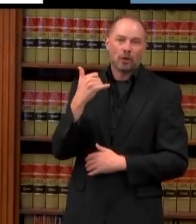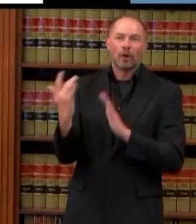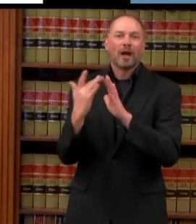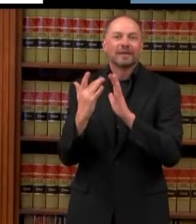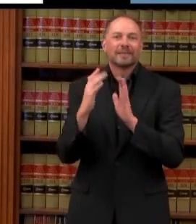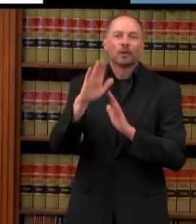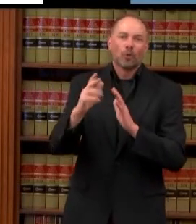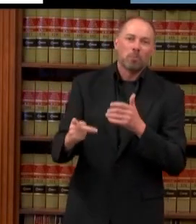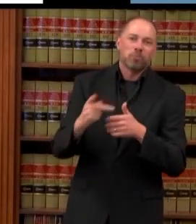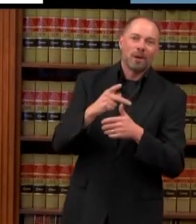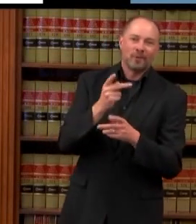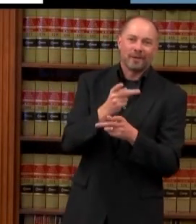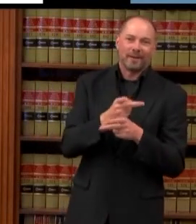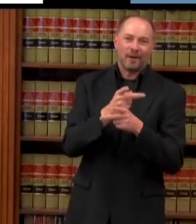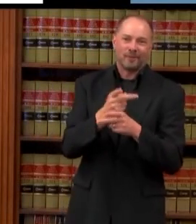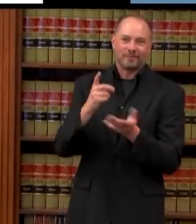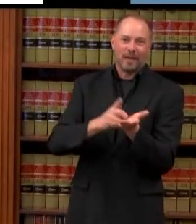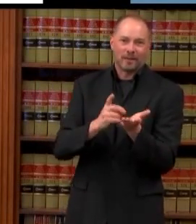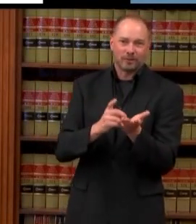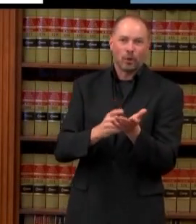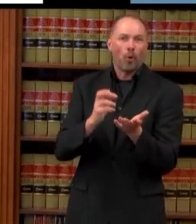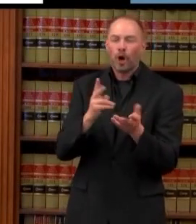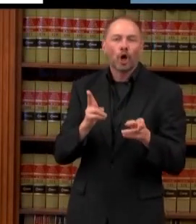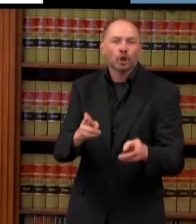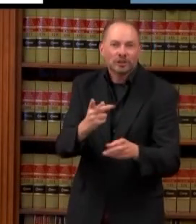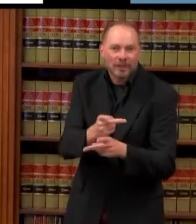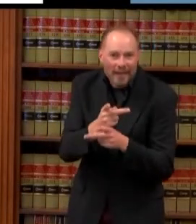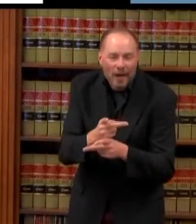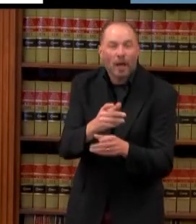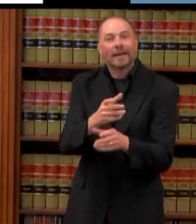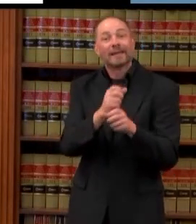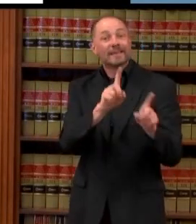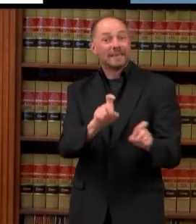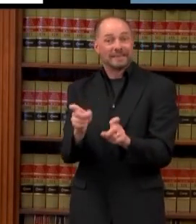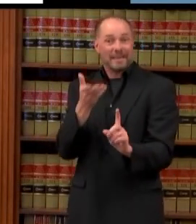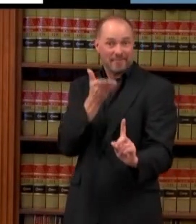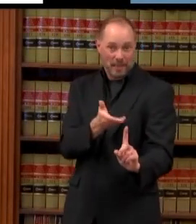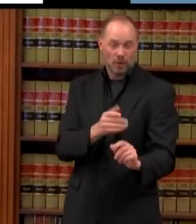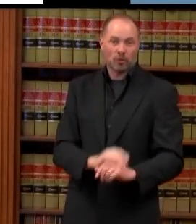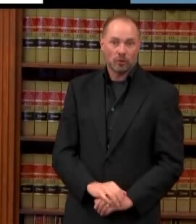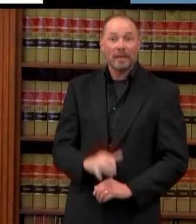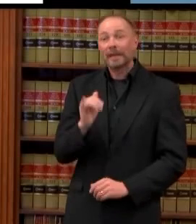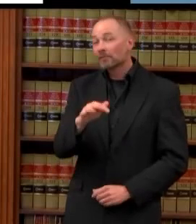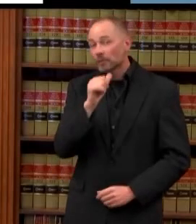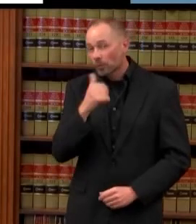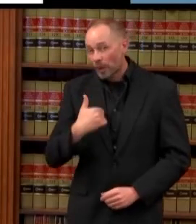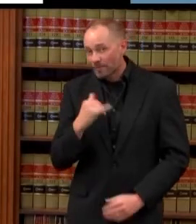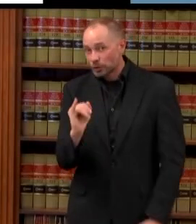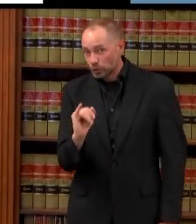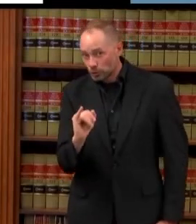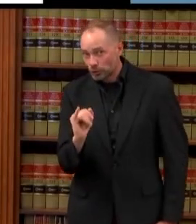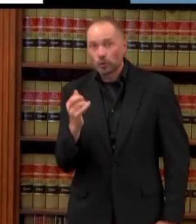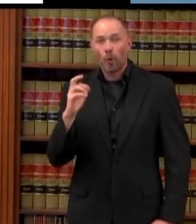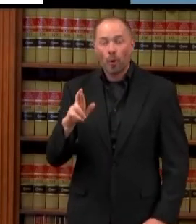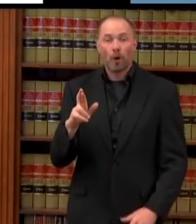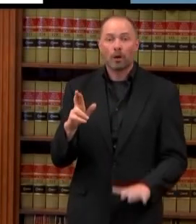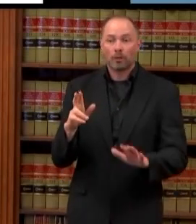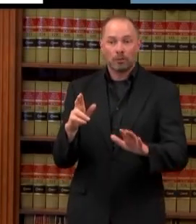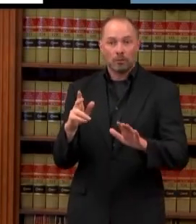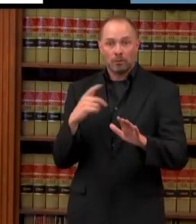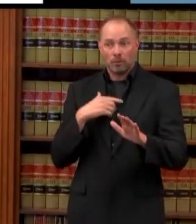primary care provider or urgent care facility and get tested there. If you don't have insurance or you're